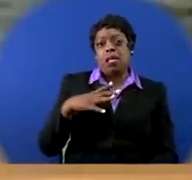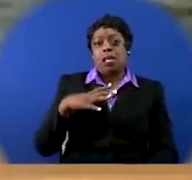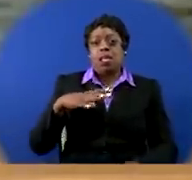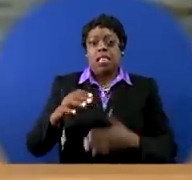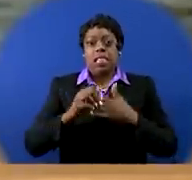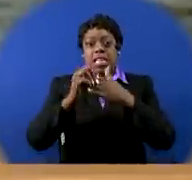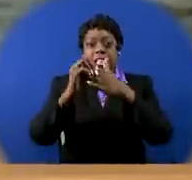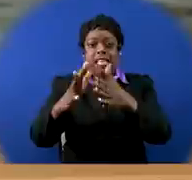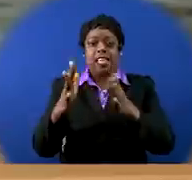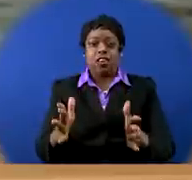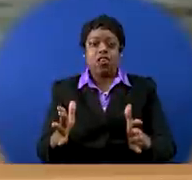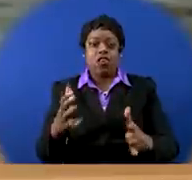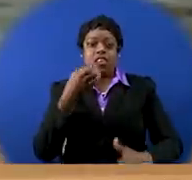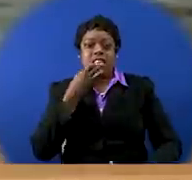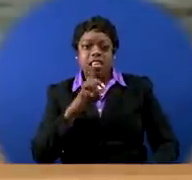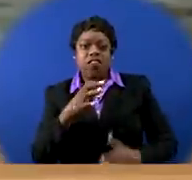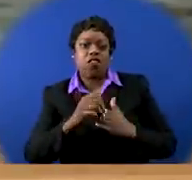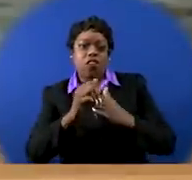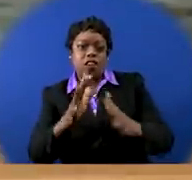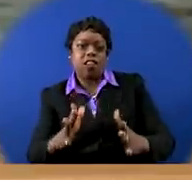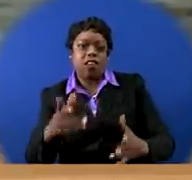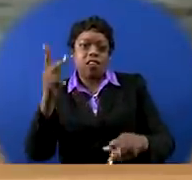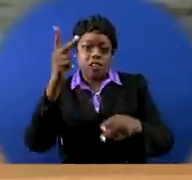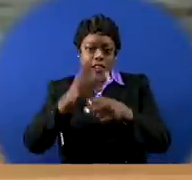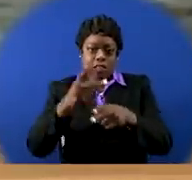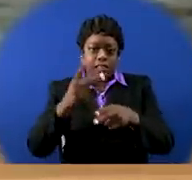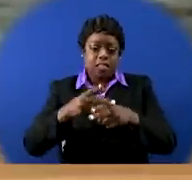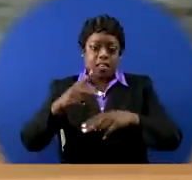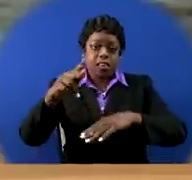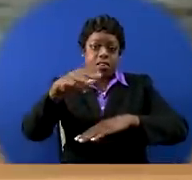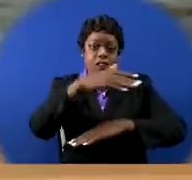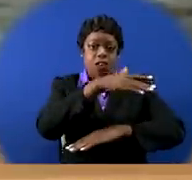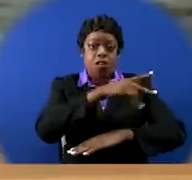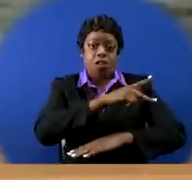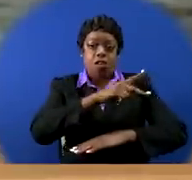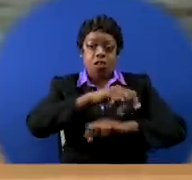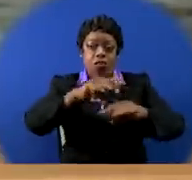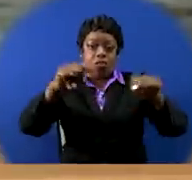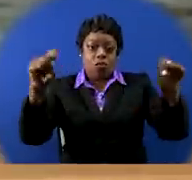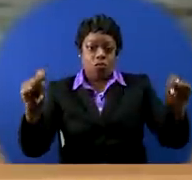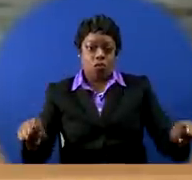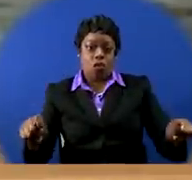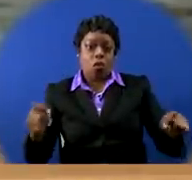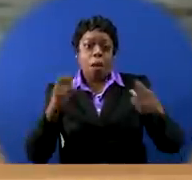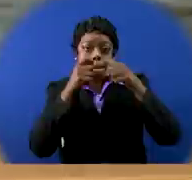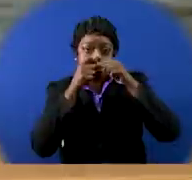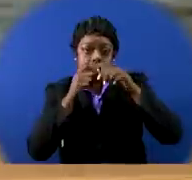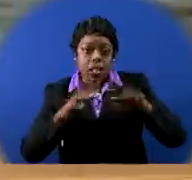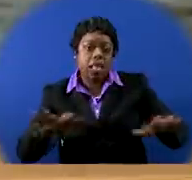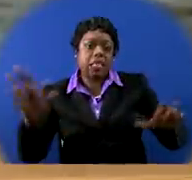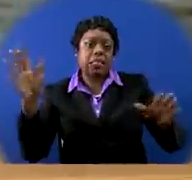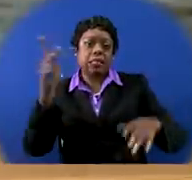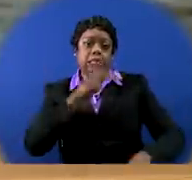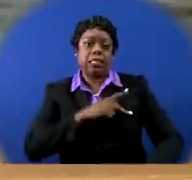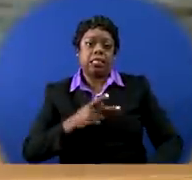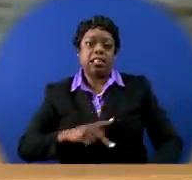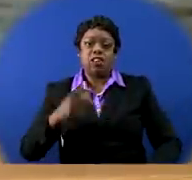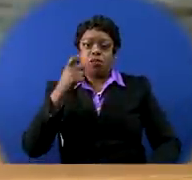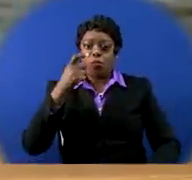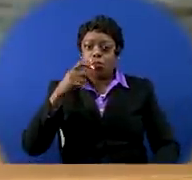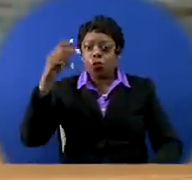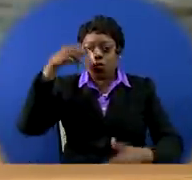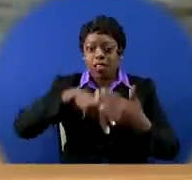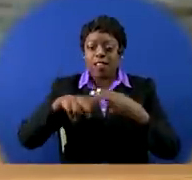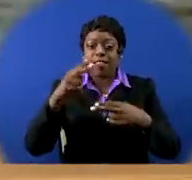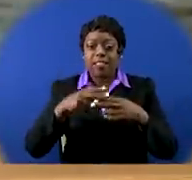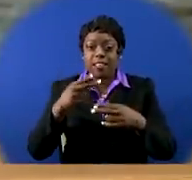king on the throne. But all these people are saying, blessed is the king who comes in the name of the Lord. Because Luke